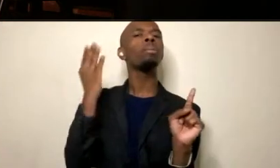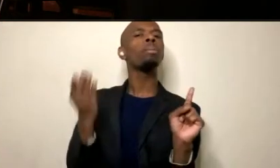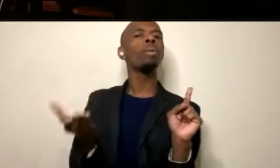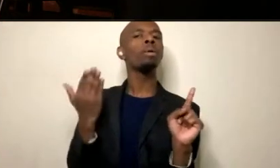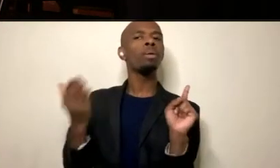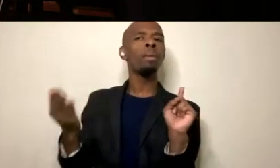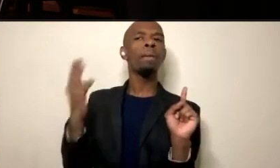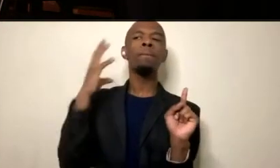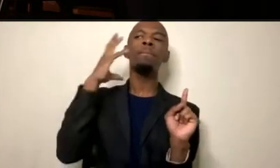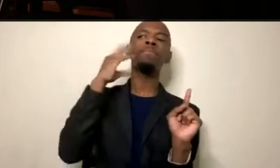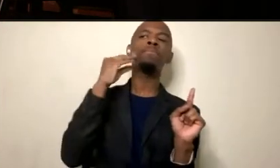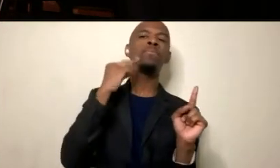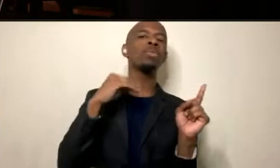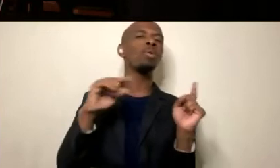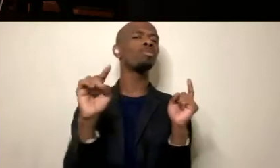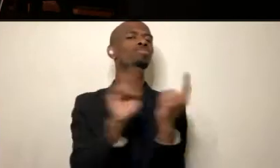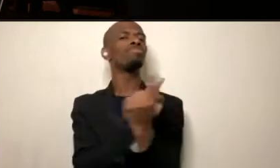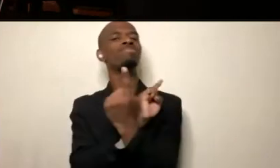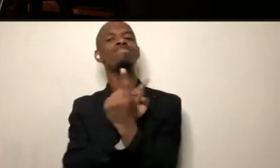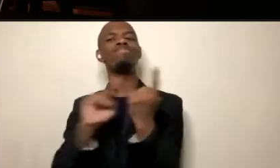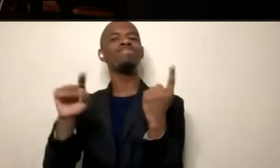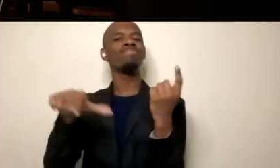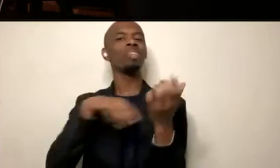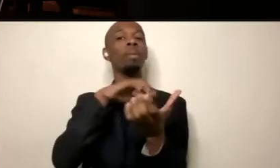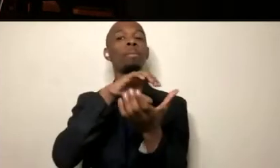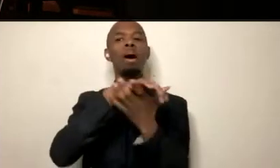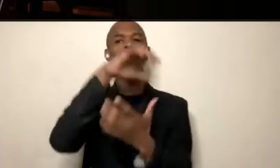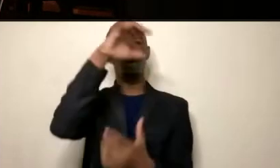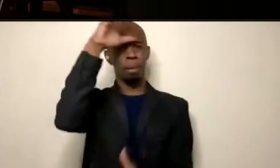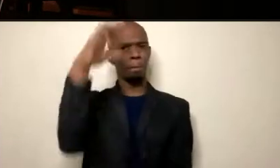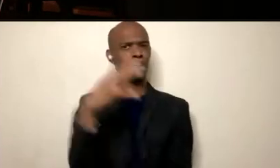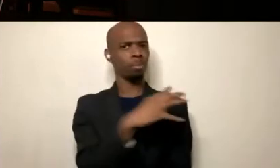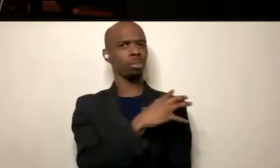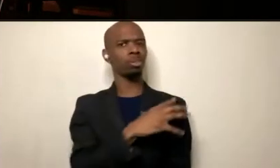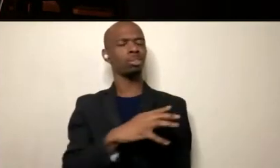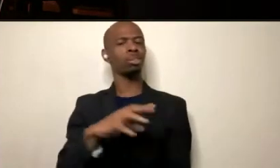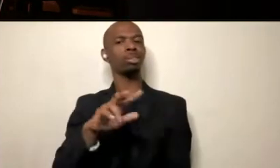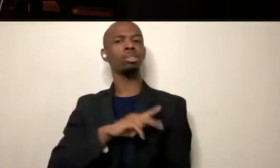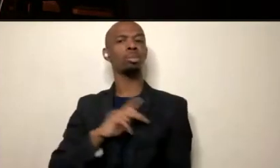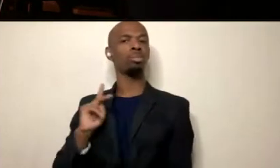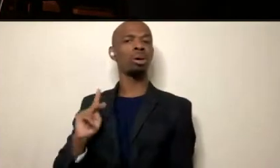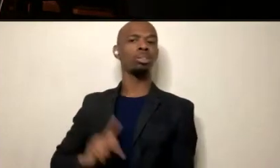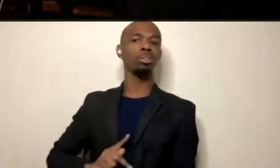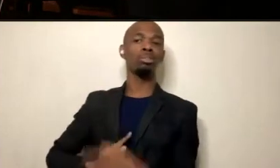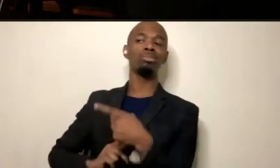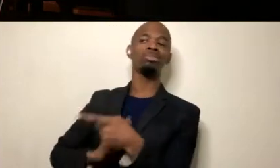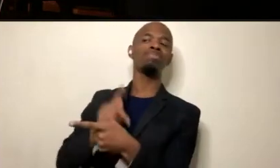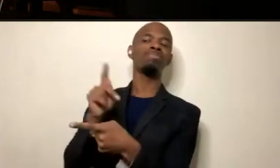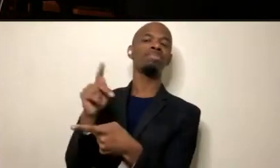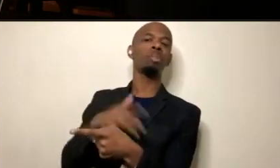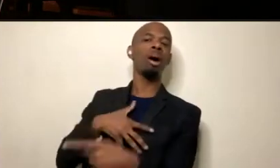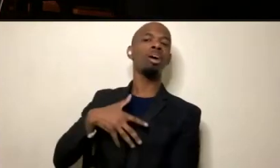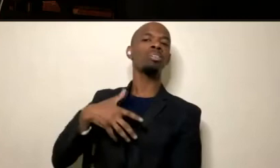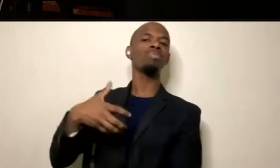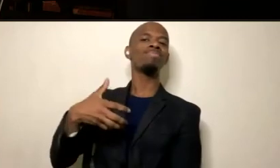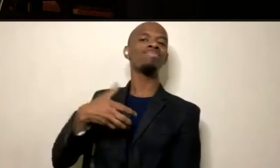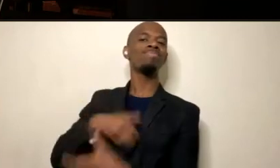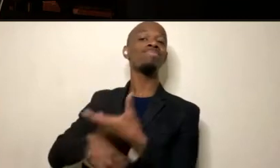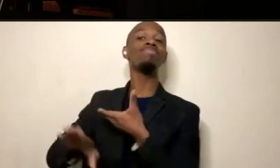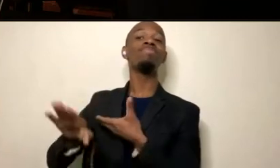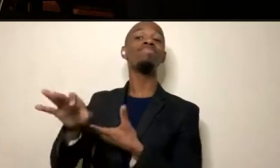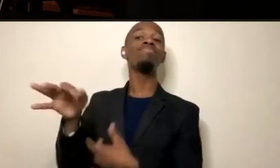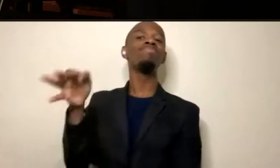men. The princess is having a baby. The princess is having a